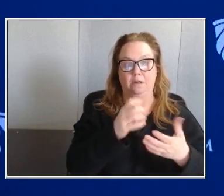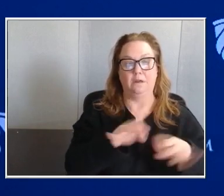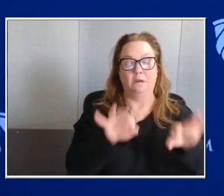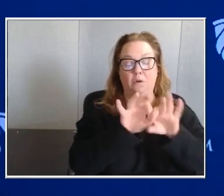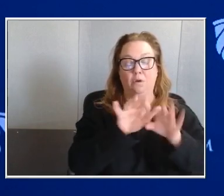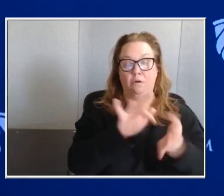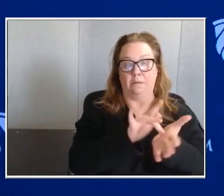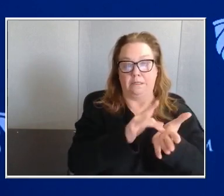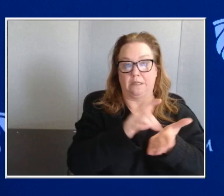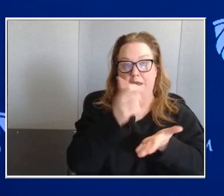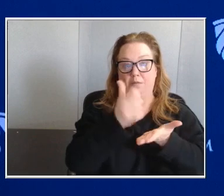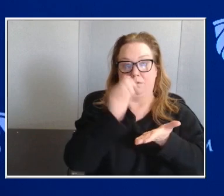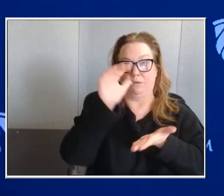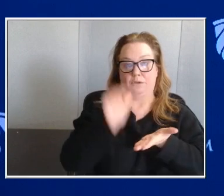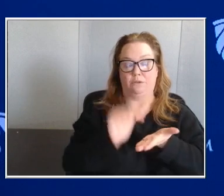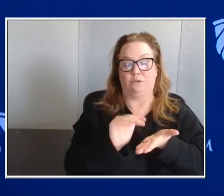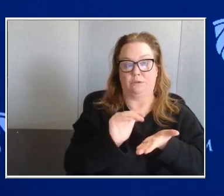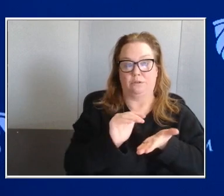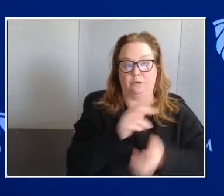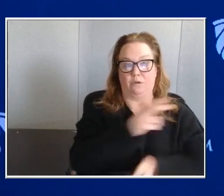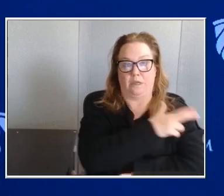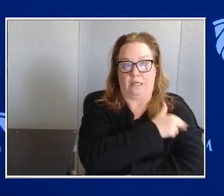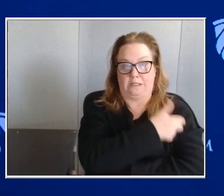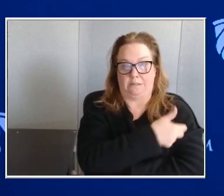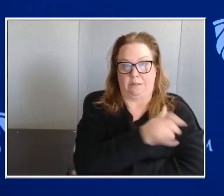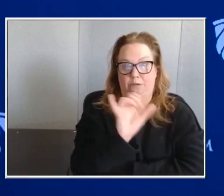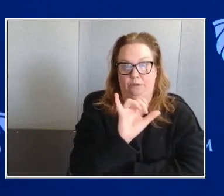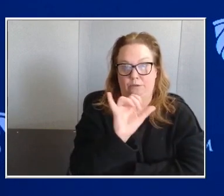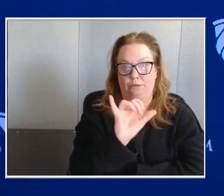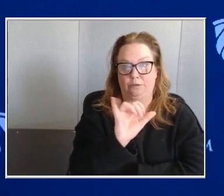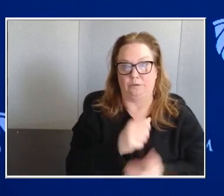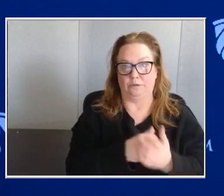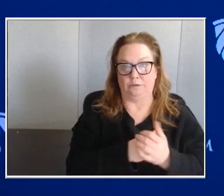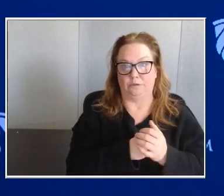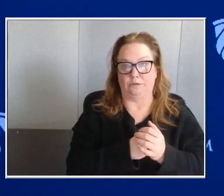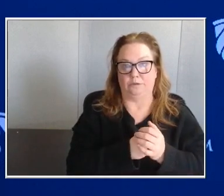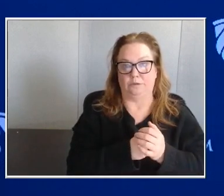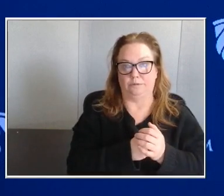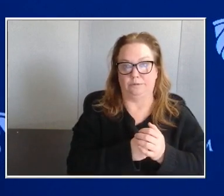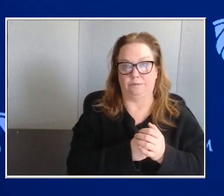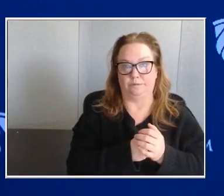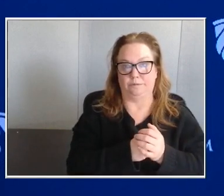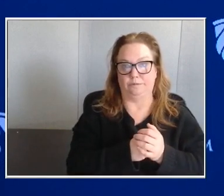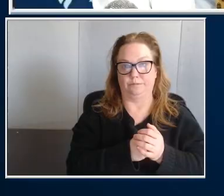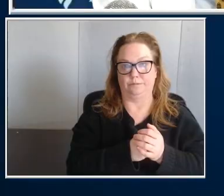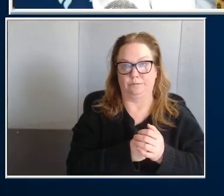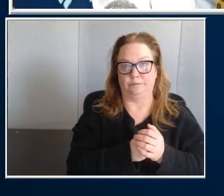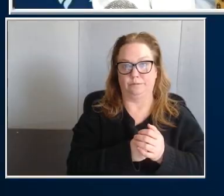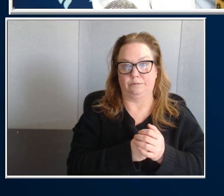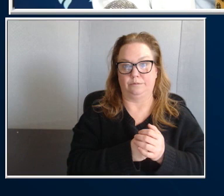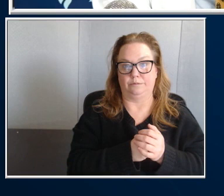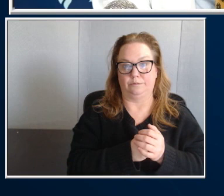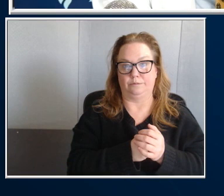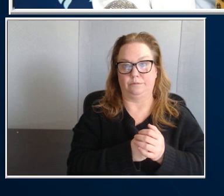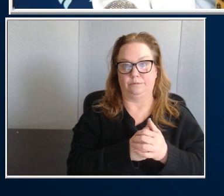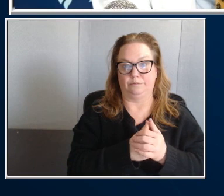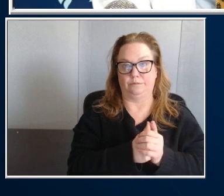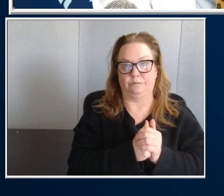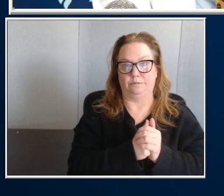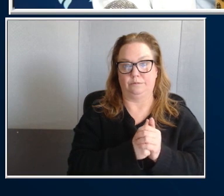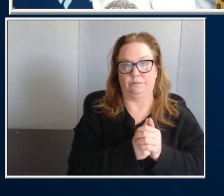can help reduce the chance of hospitalization, severe disease, especially for those at-risk populations. All right, well, thank you.